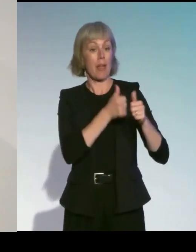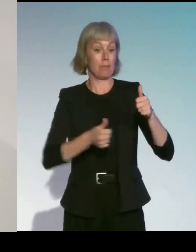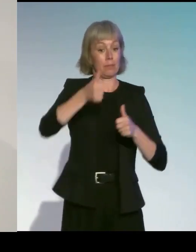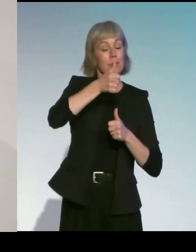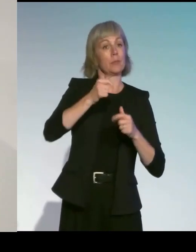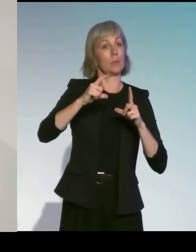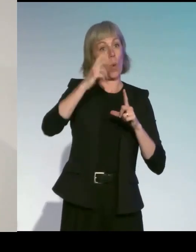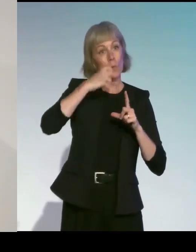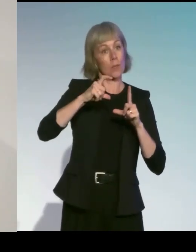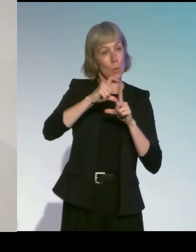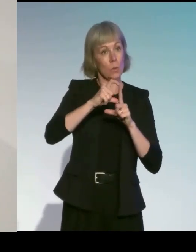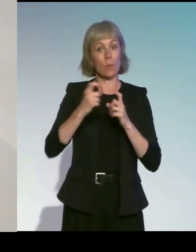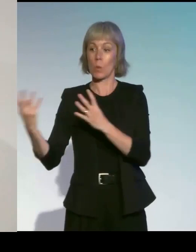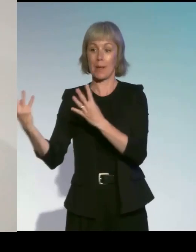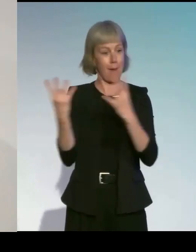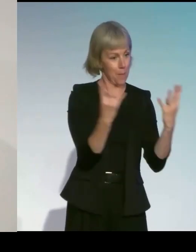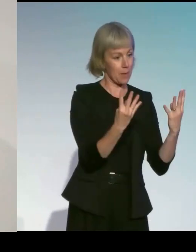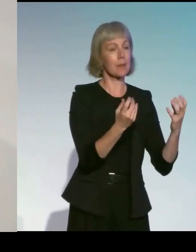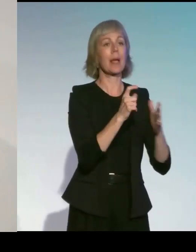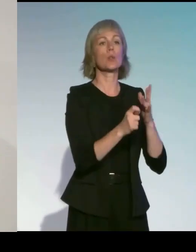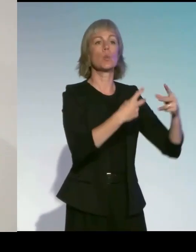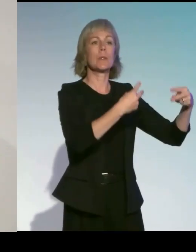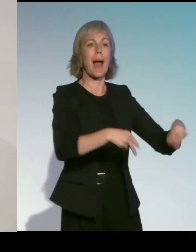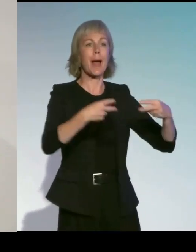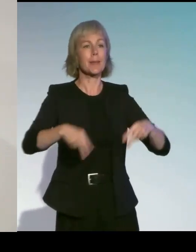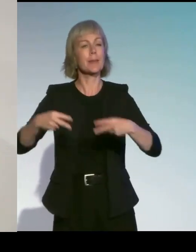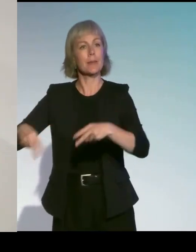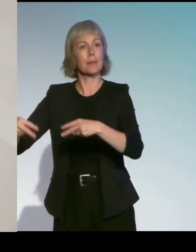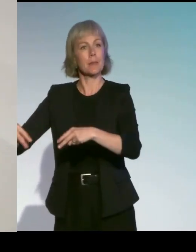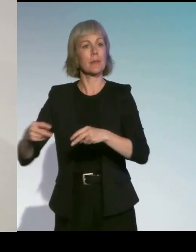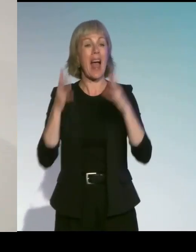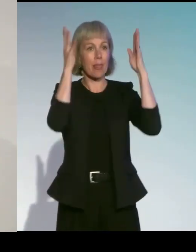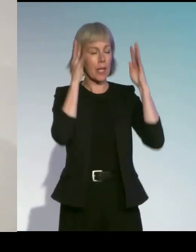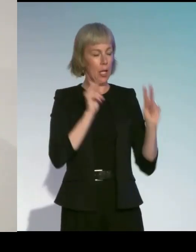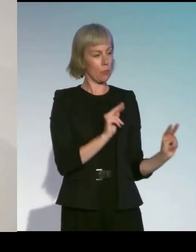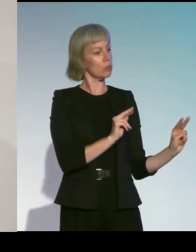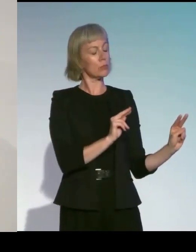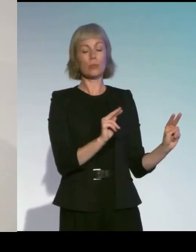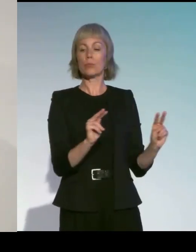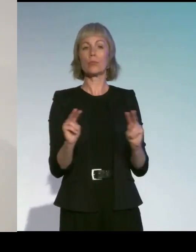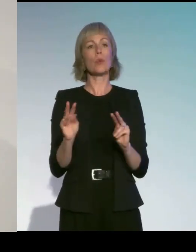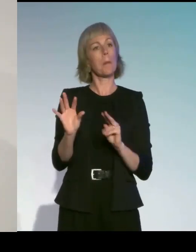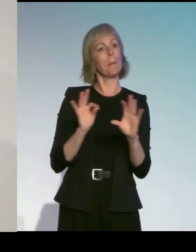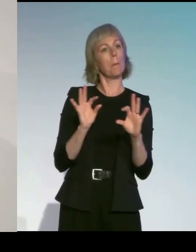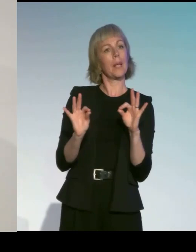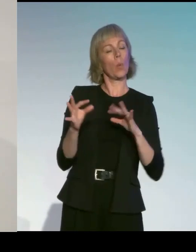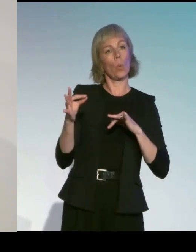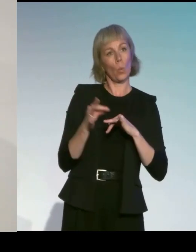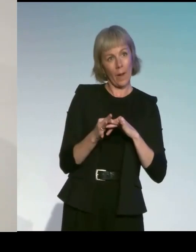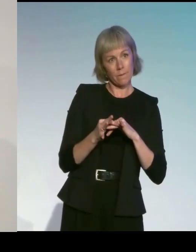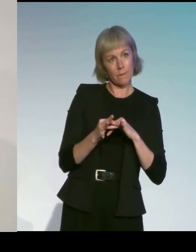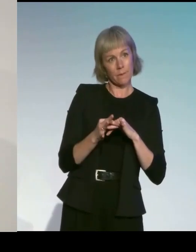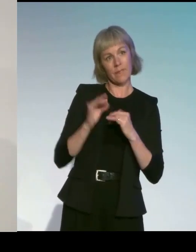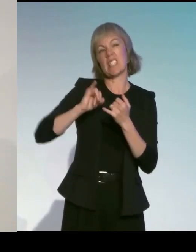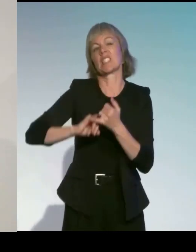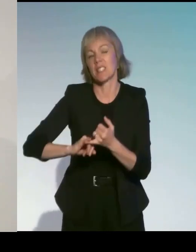this form of dance. That's when our kings used to choose their